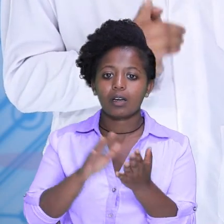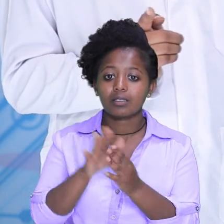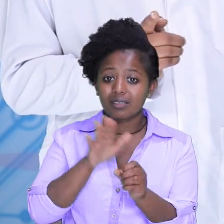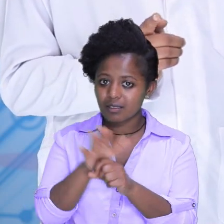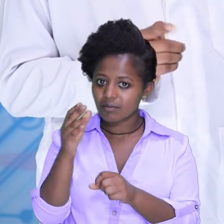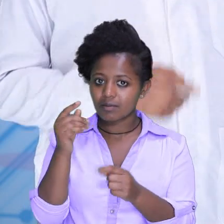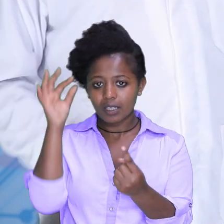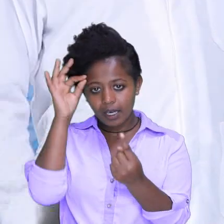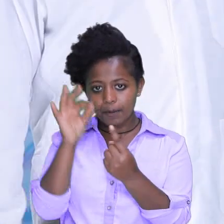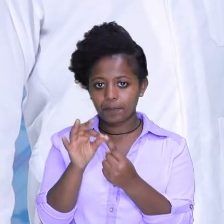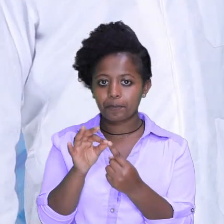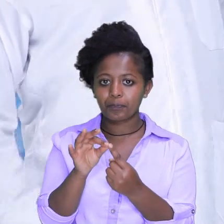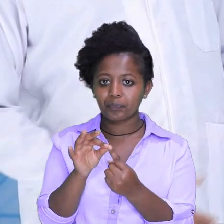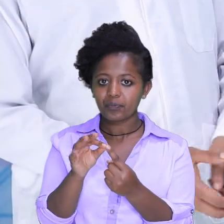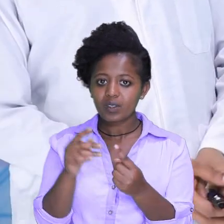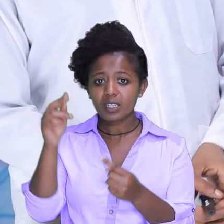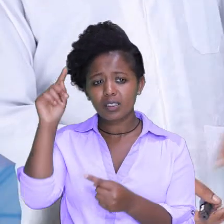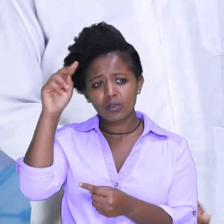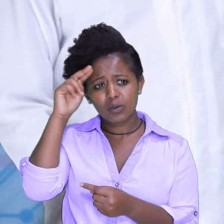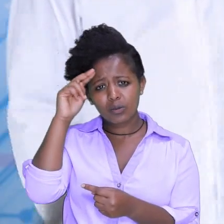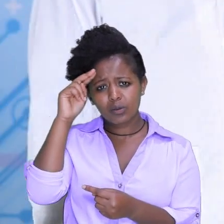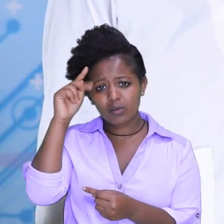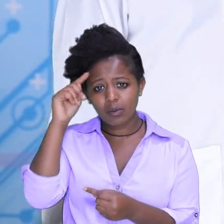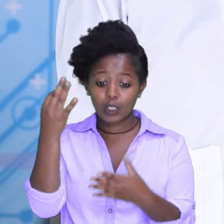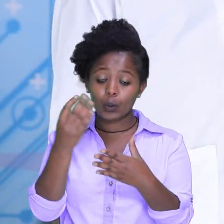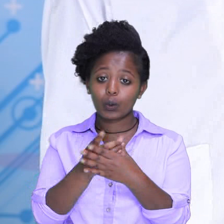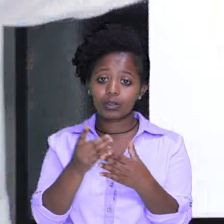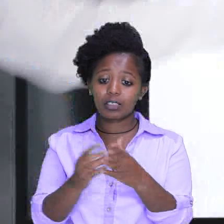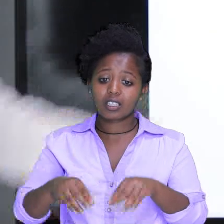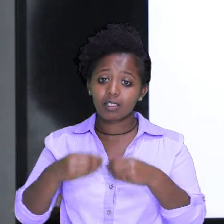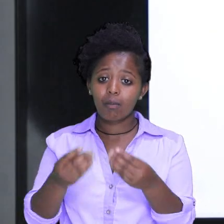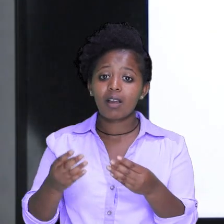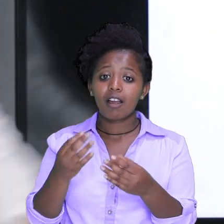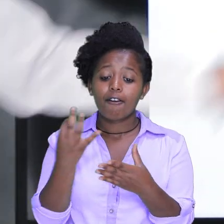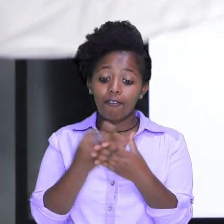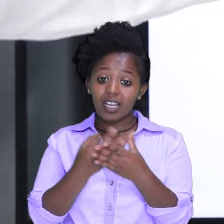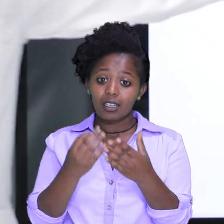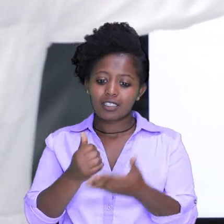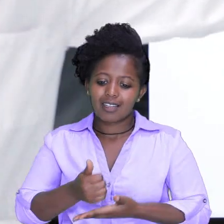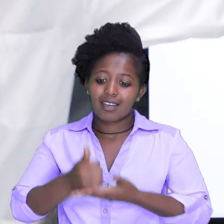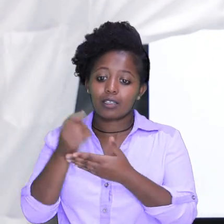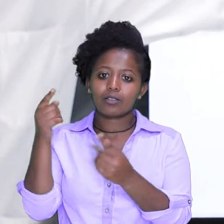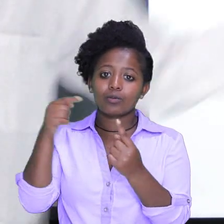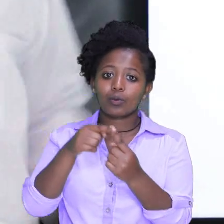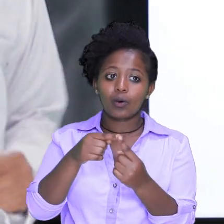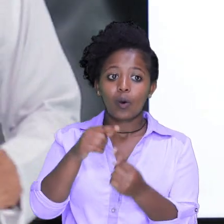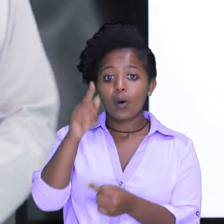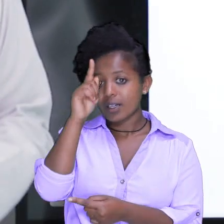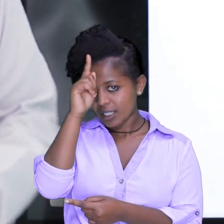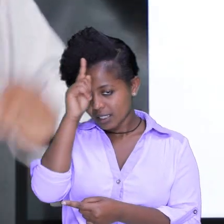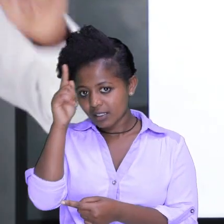the aim, Truman Doctrine aimed the USA gave financial aid to Greece and